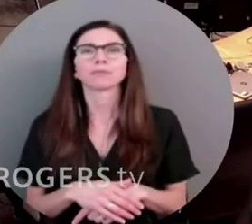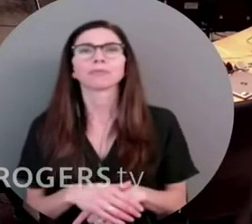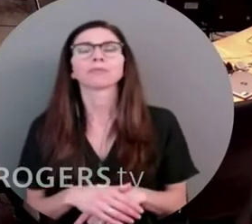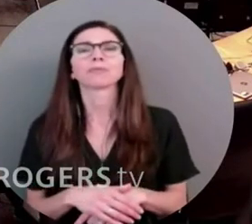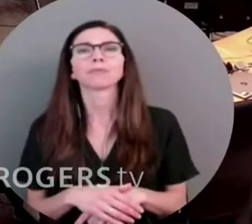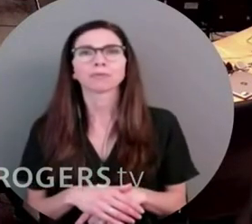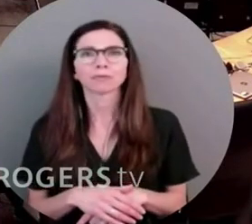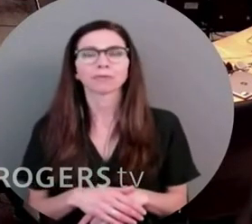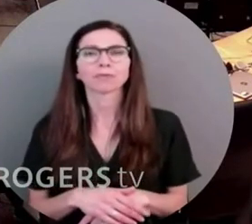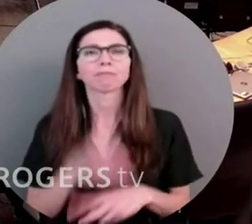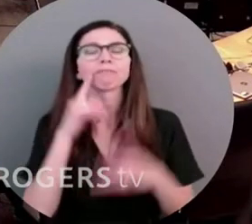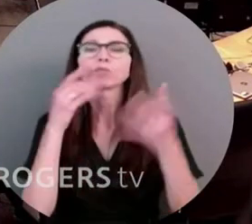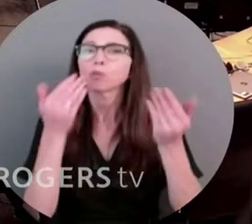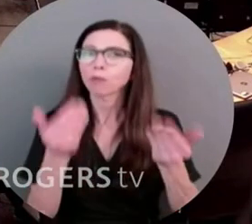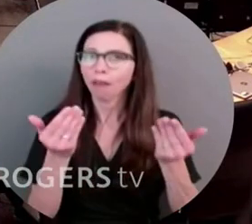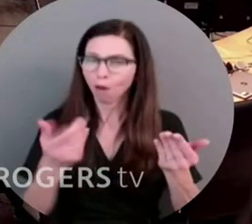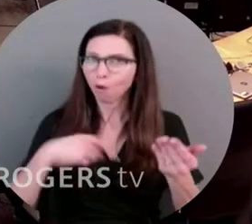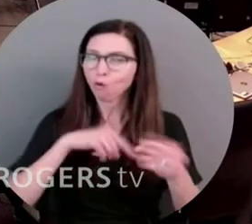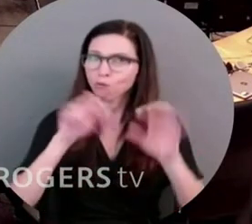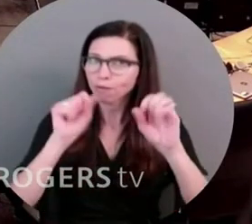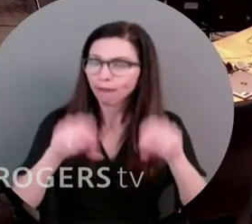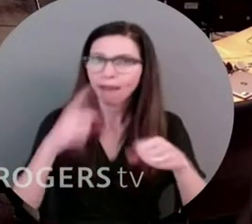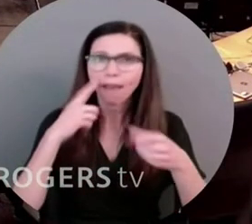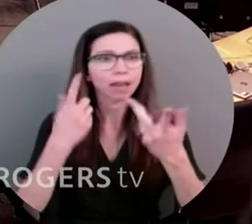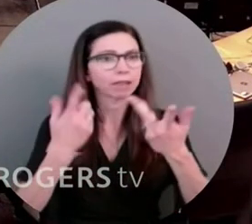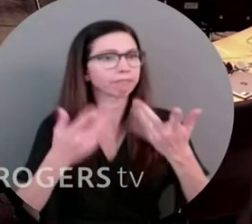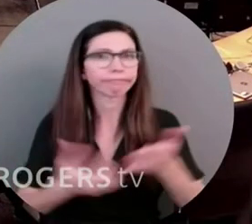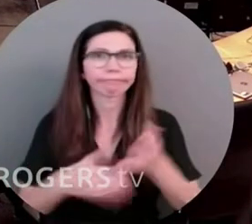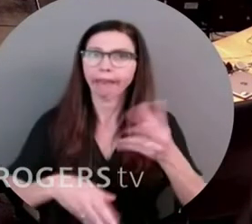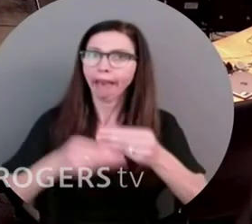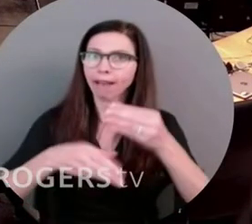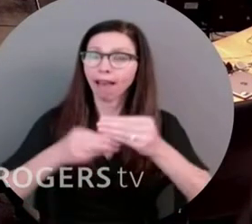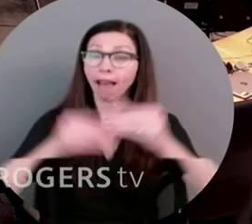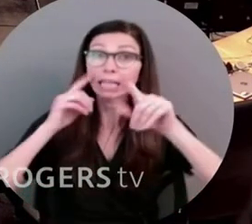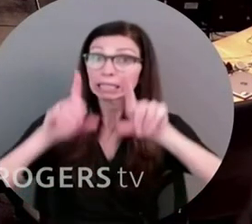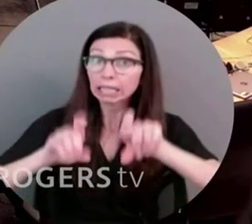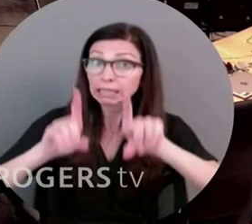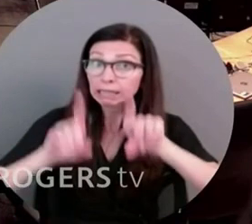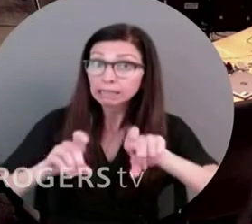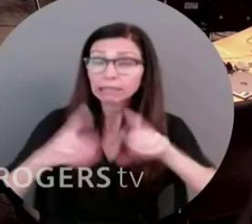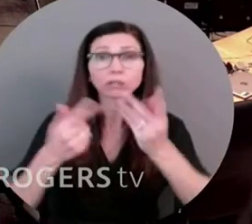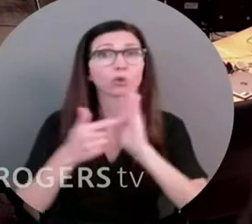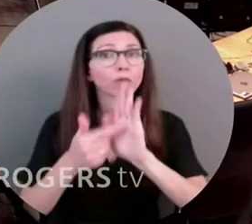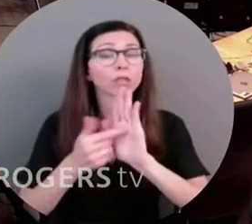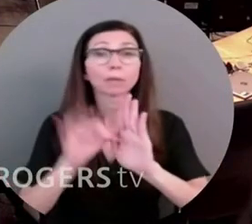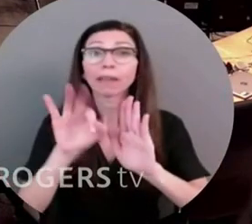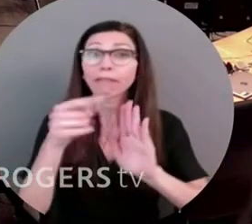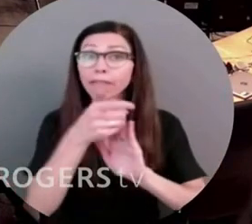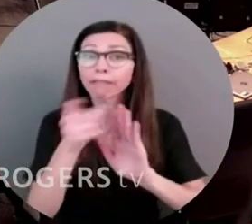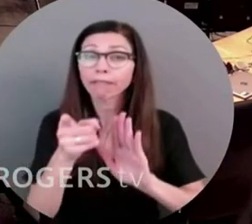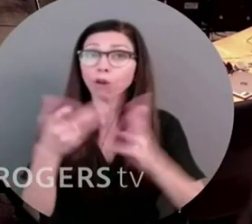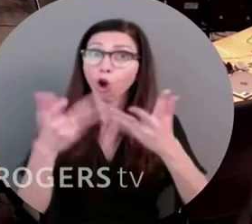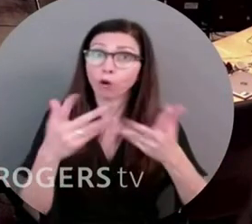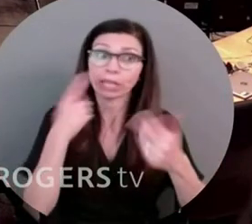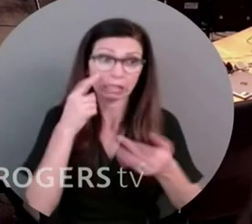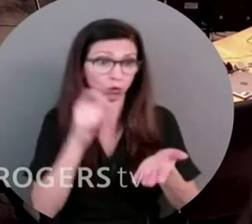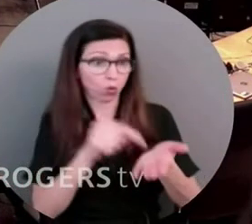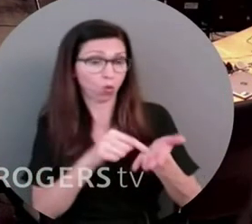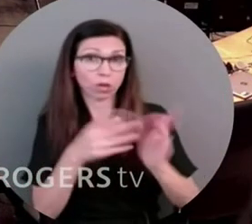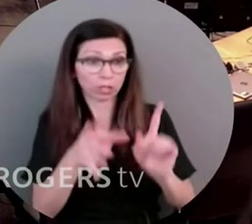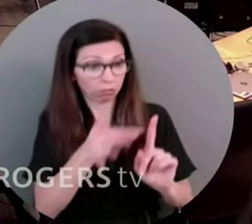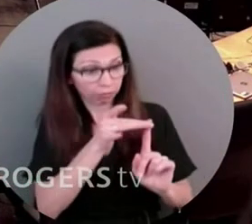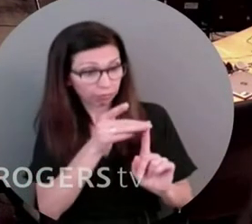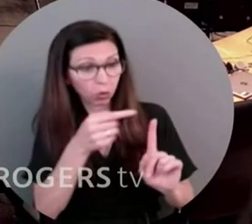Now that we've moved to be able to open testing up to anybody who has symptoms, and of course we're recommending that people with